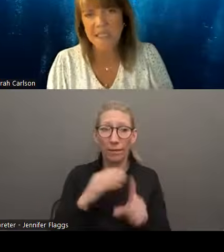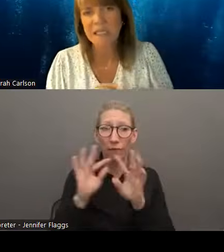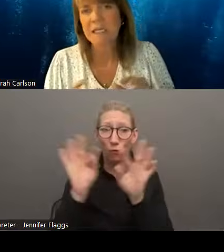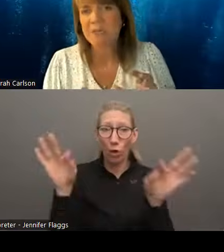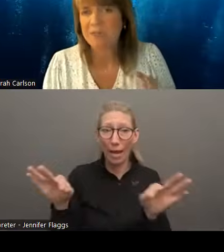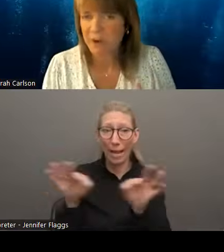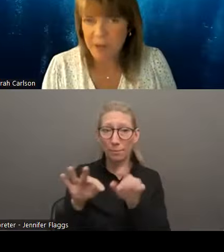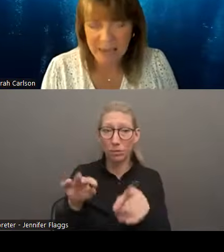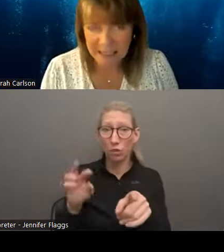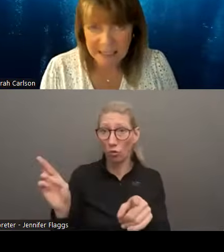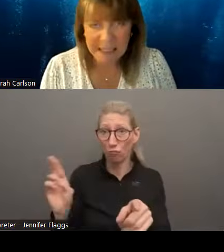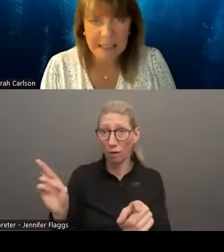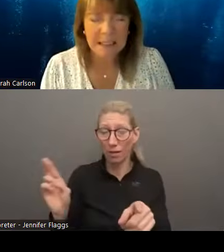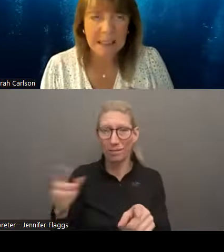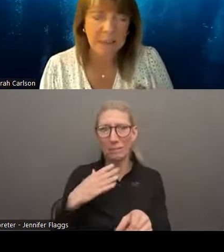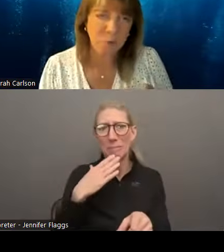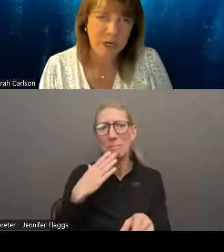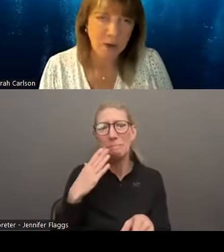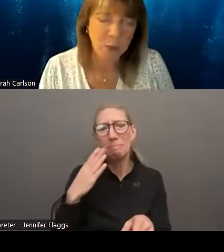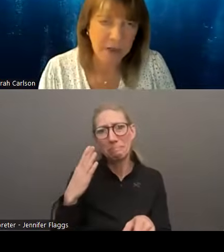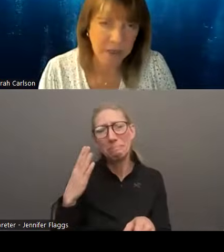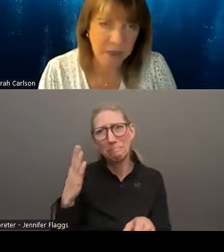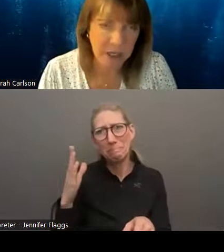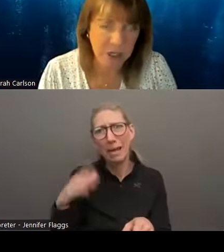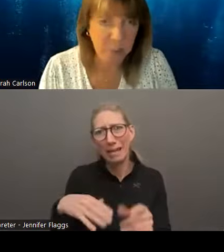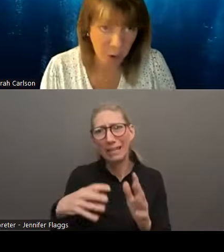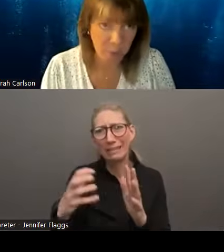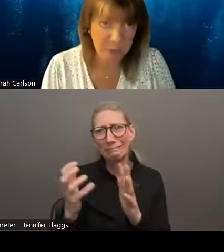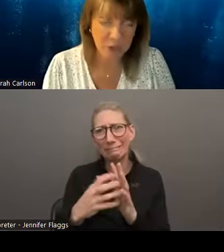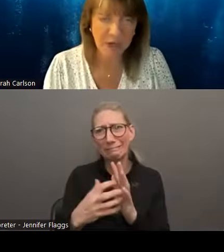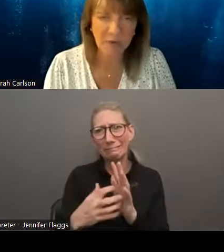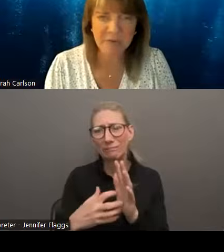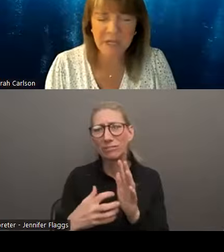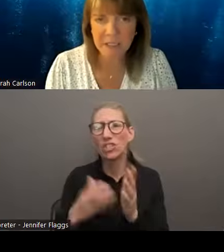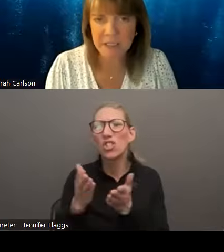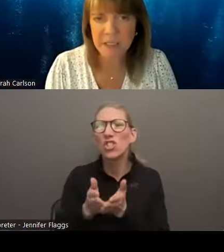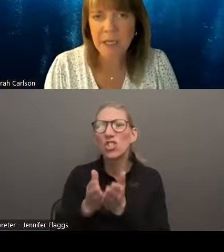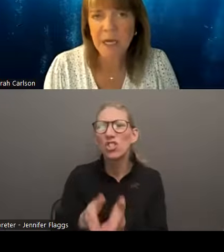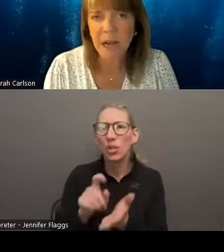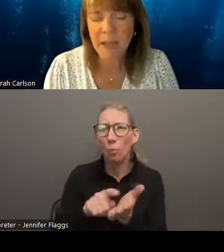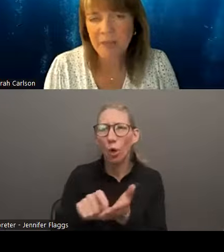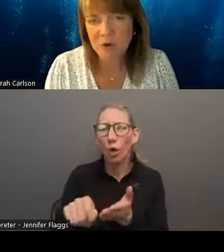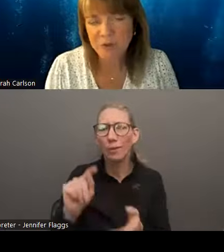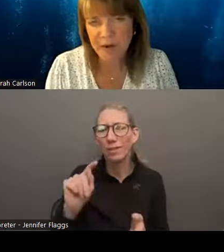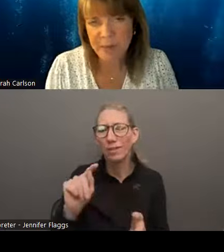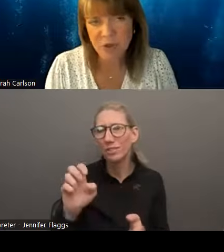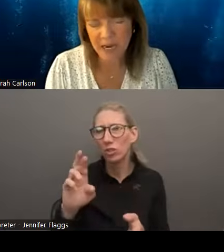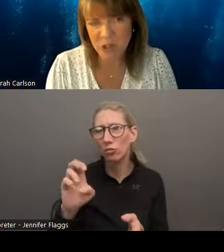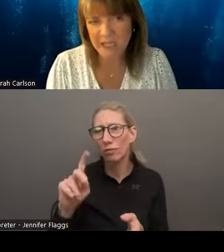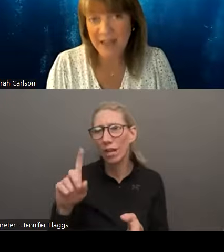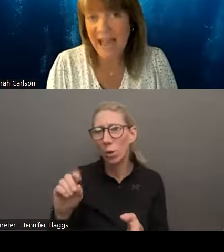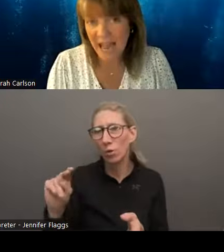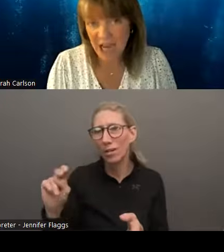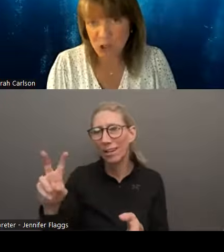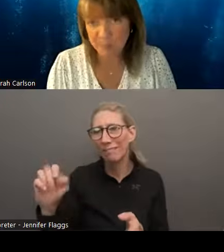right, very badly riddled with shipworm, Teredo nivalis. And those frames are